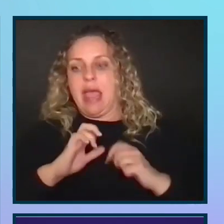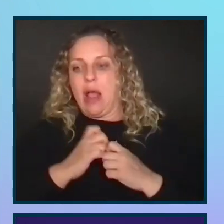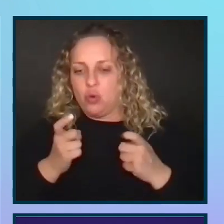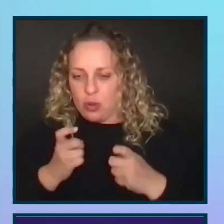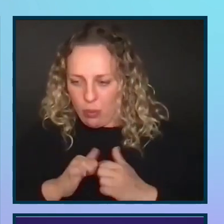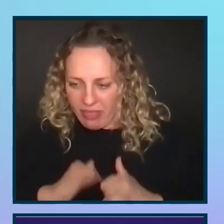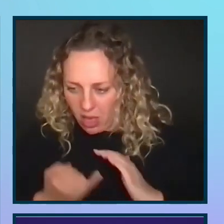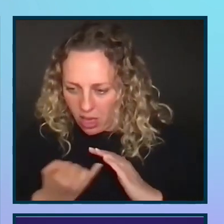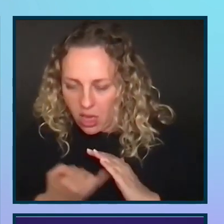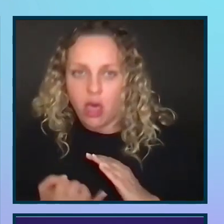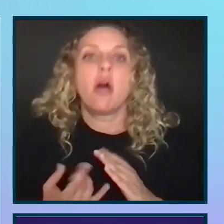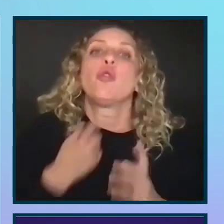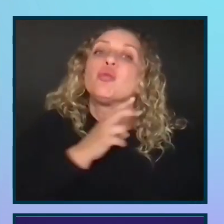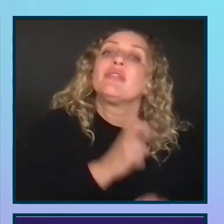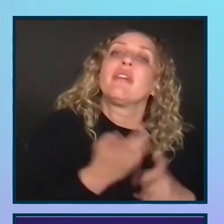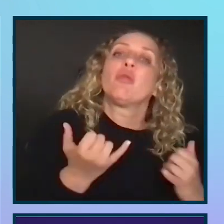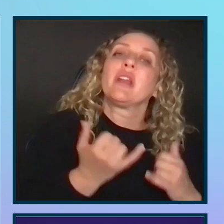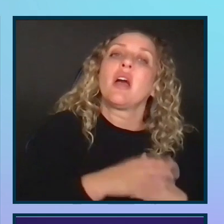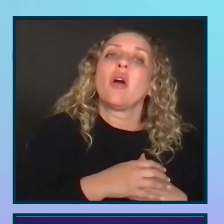So, things are tough right now.